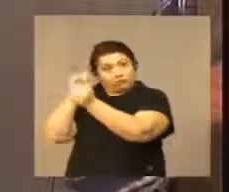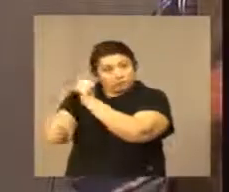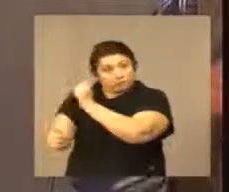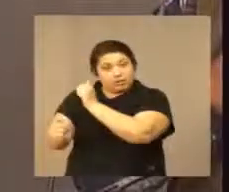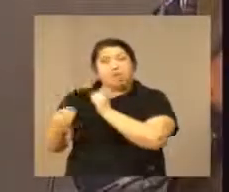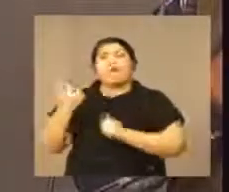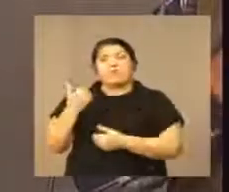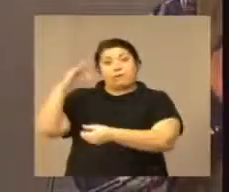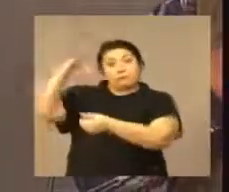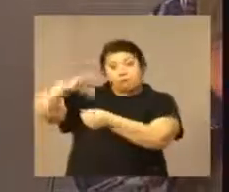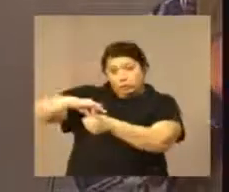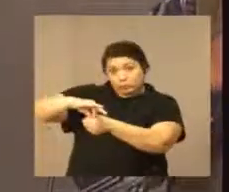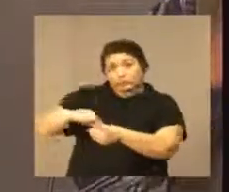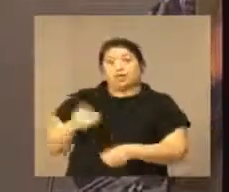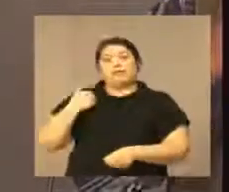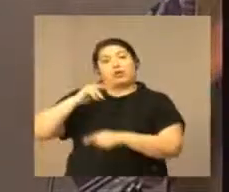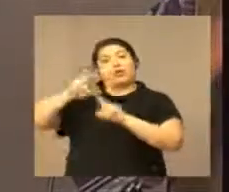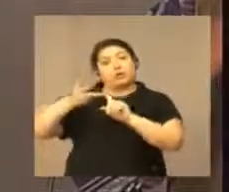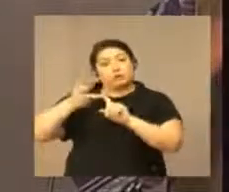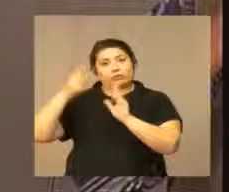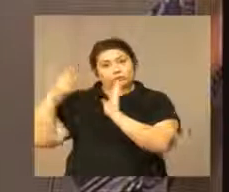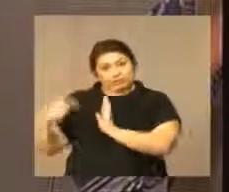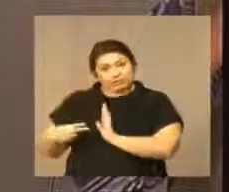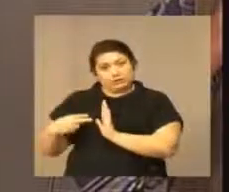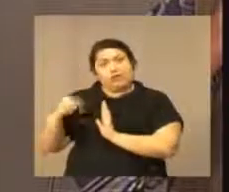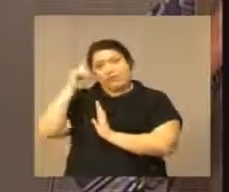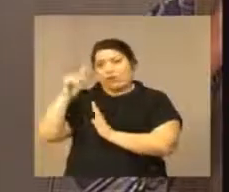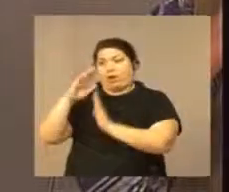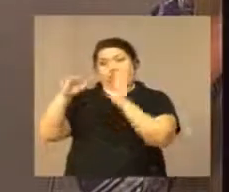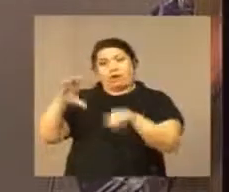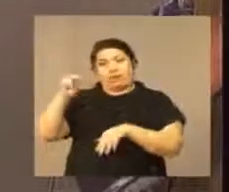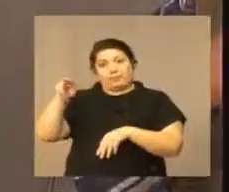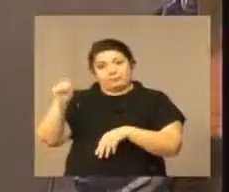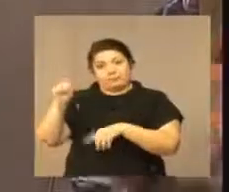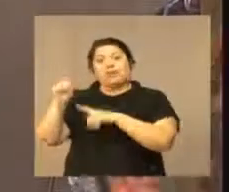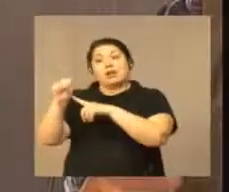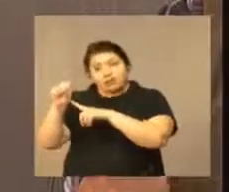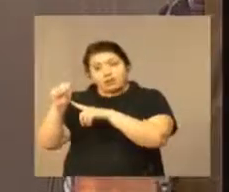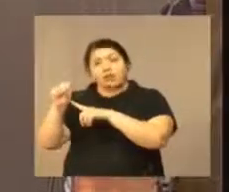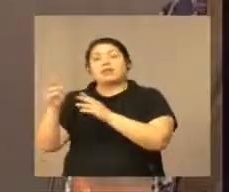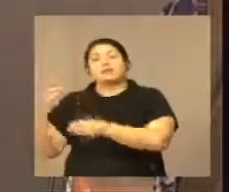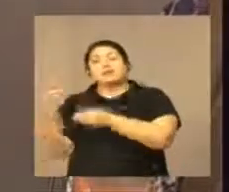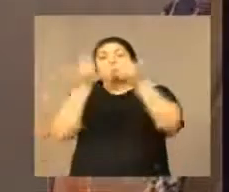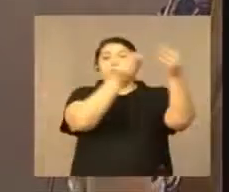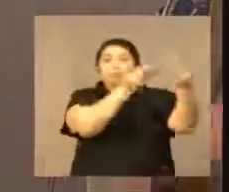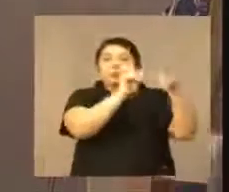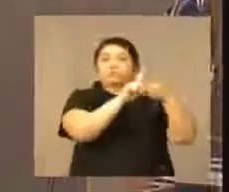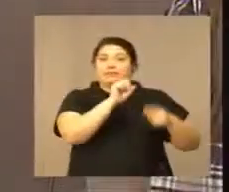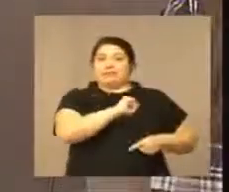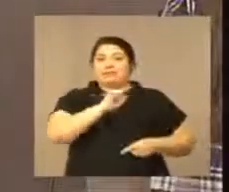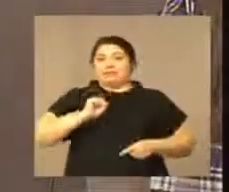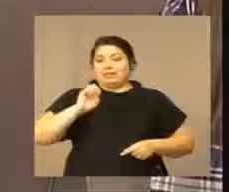or third reading in the House of Commons to pass in the House of Commons, and then it goes over to the Senate, and we go through the same